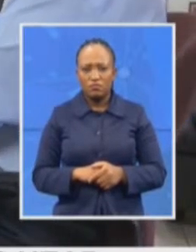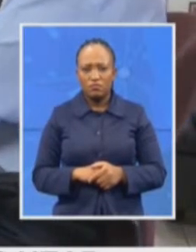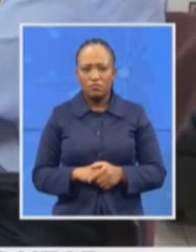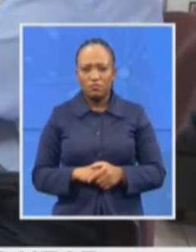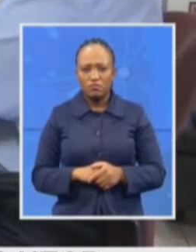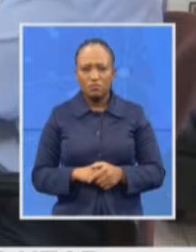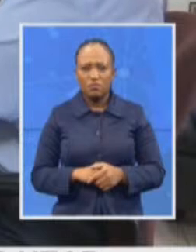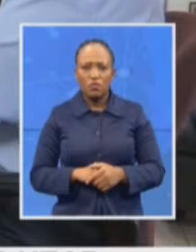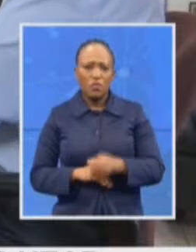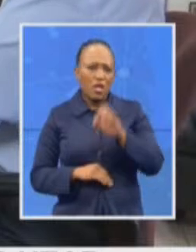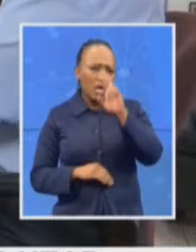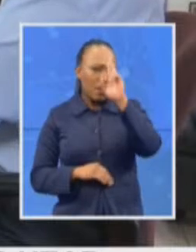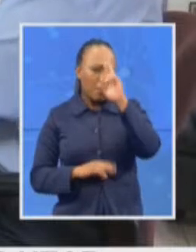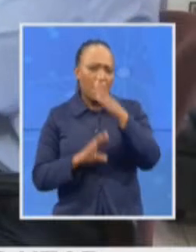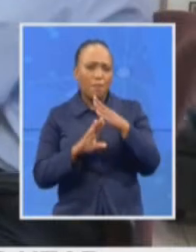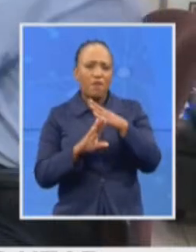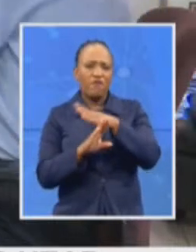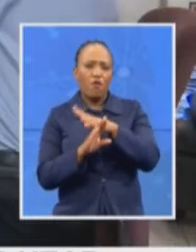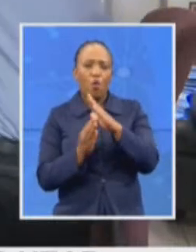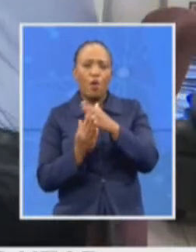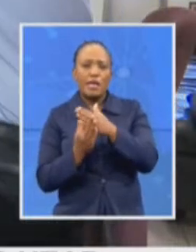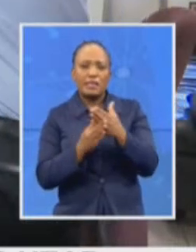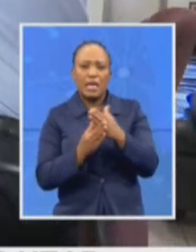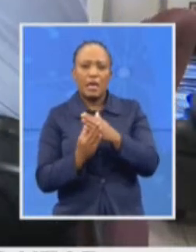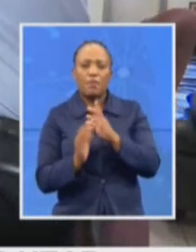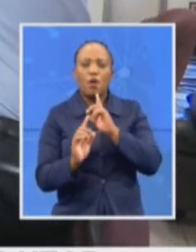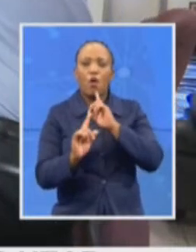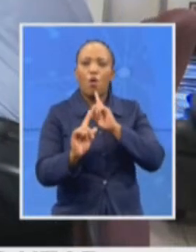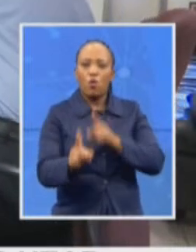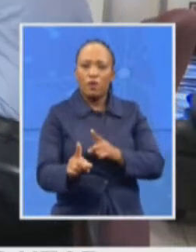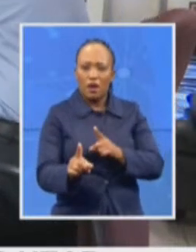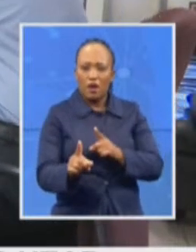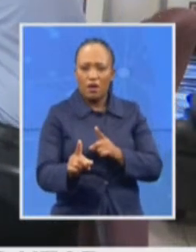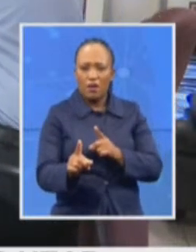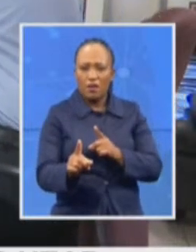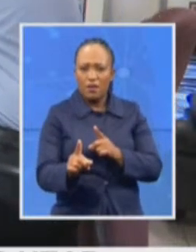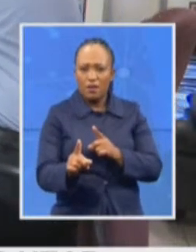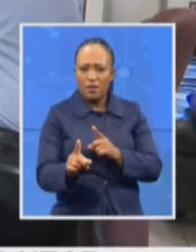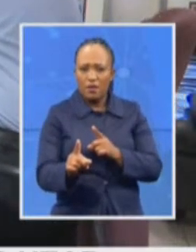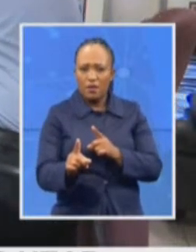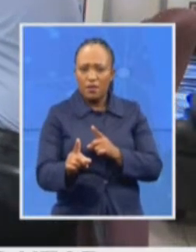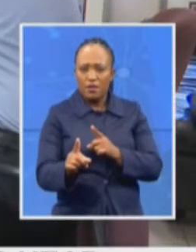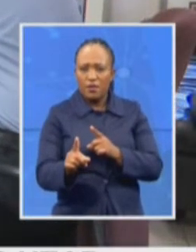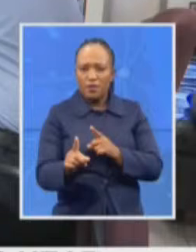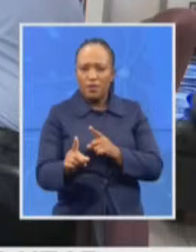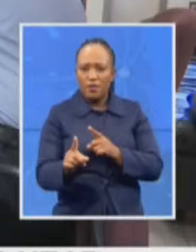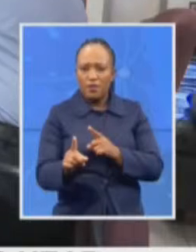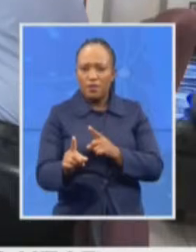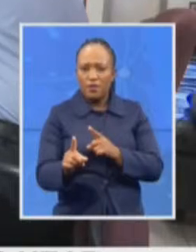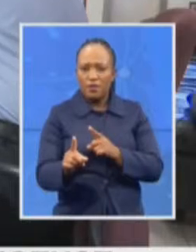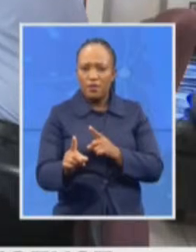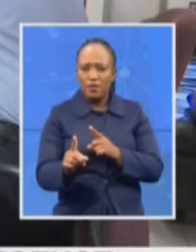as well as a final order. The interim order appears at page 22.